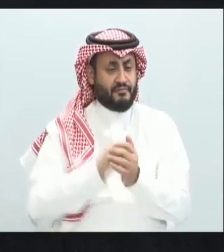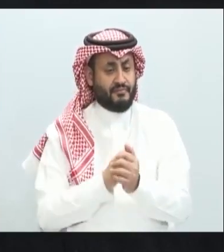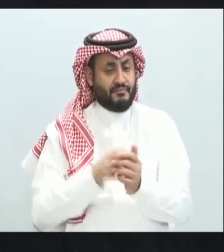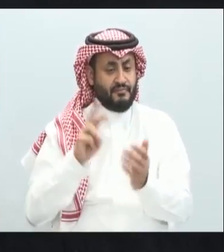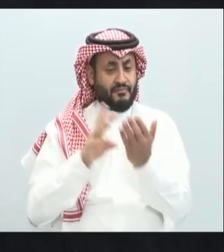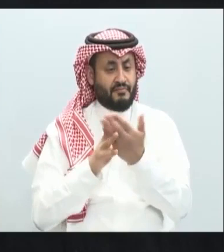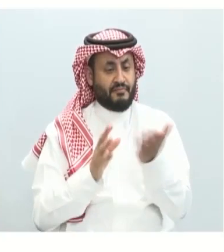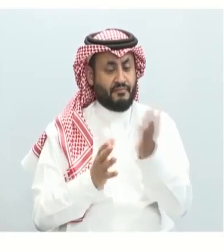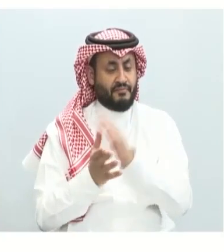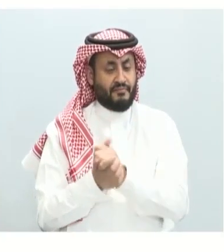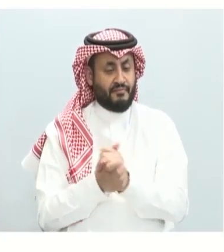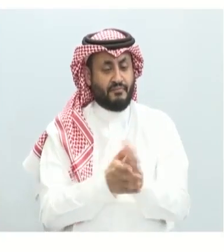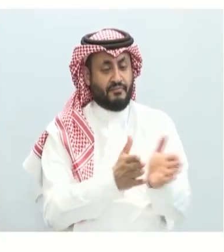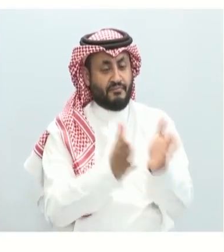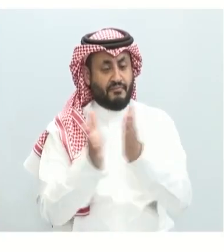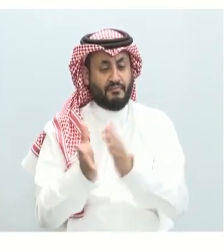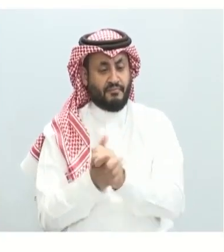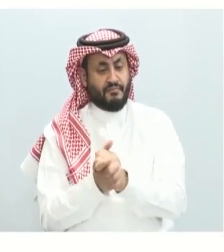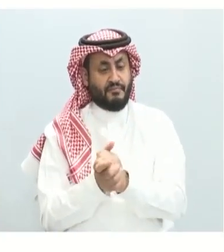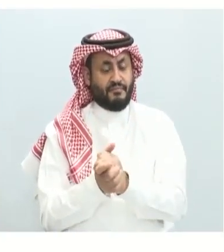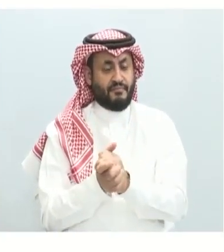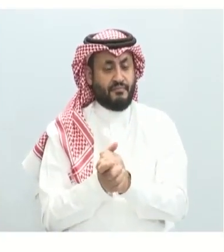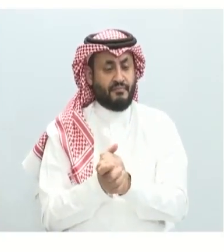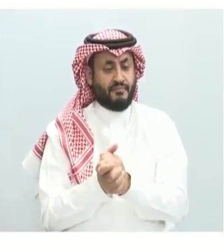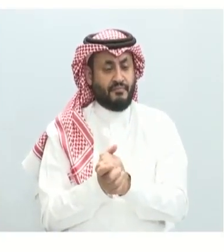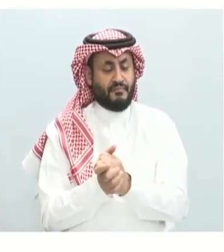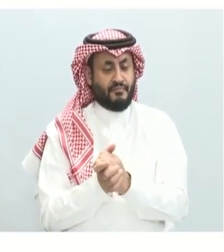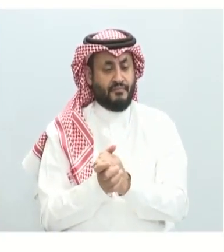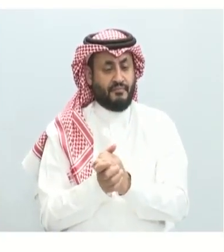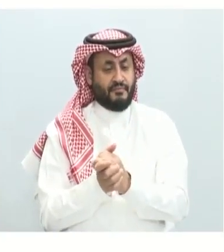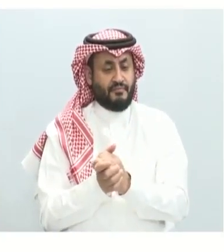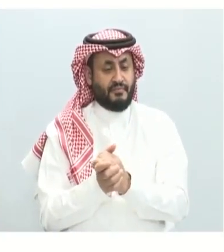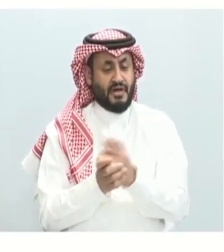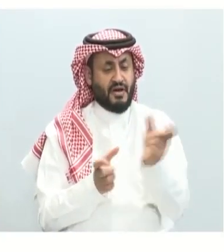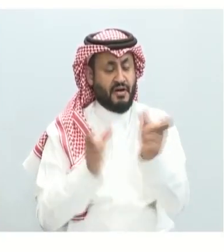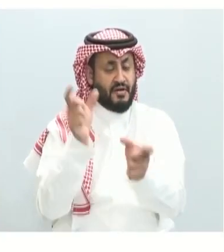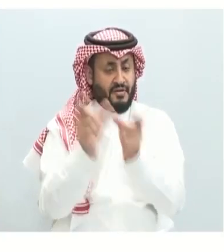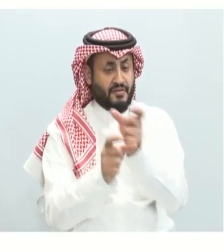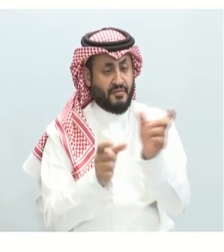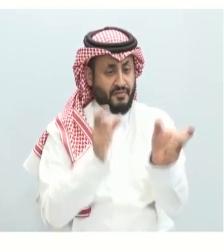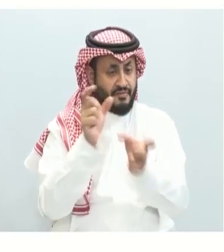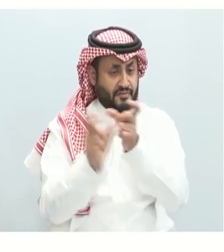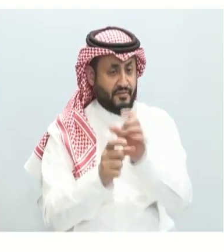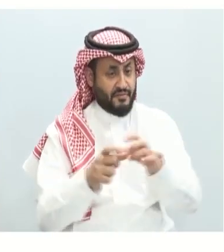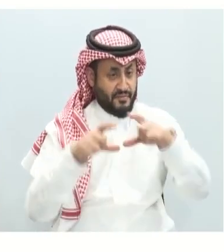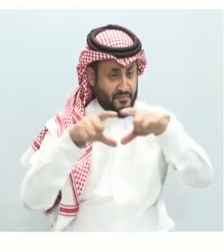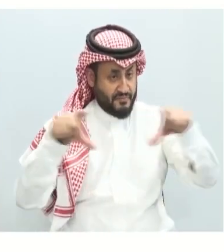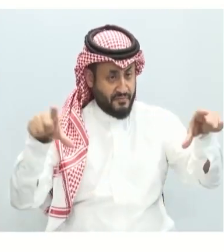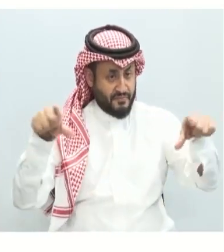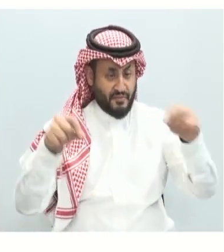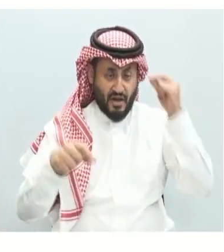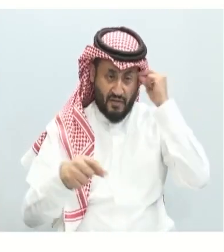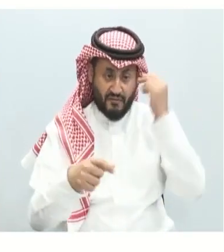E. And after this, not only with words, but not only with letters, but even with words. As you can see in